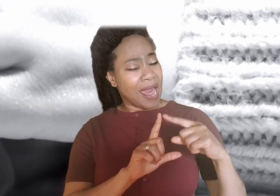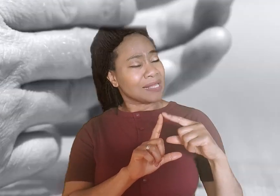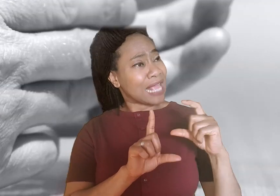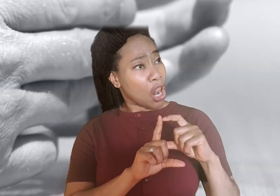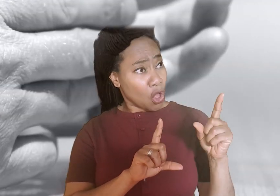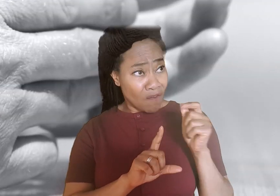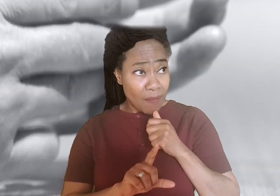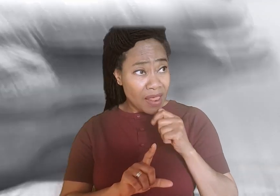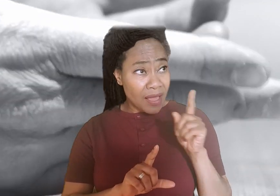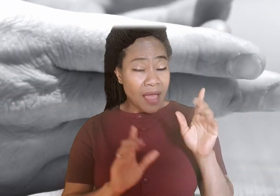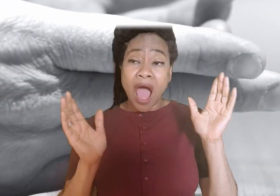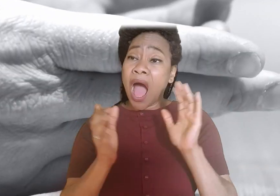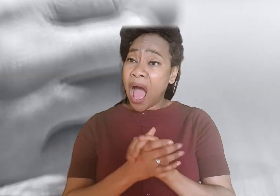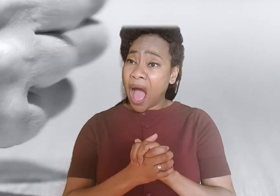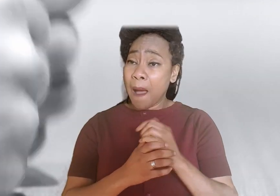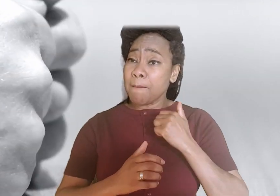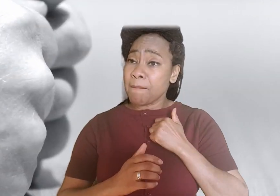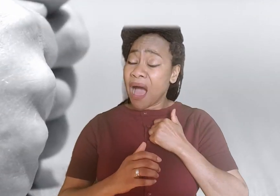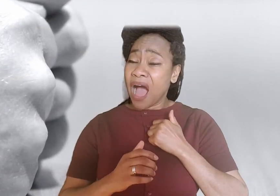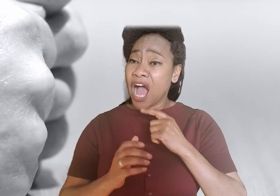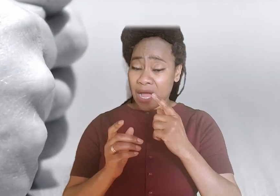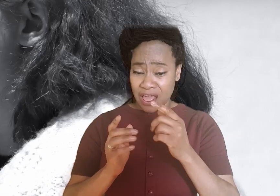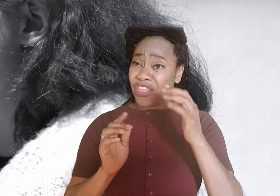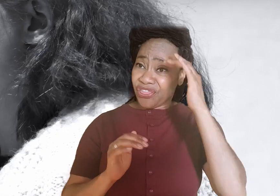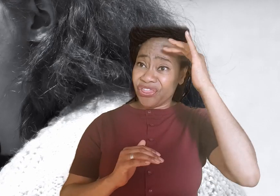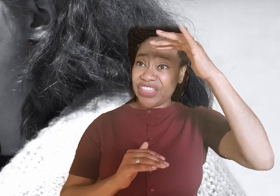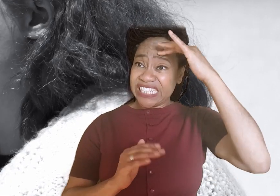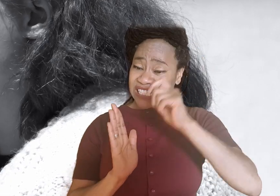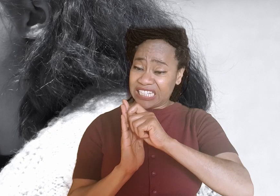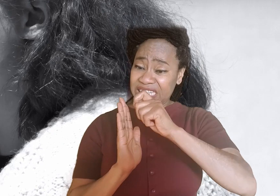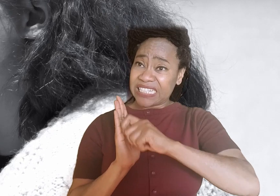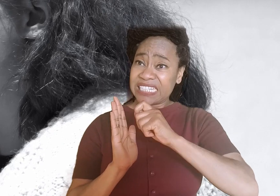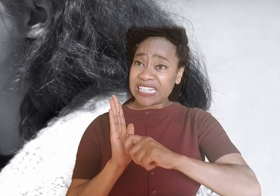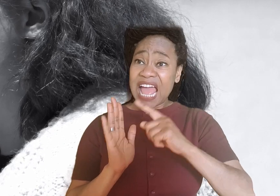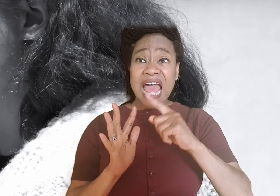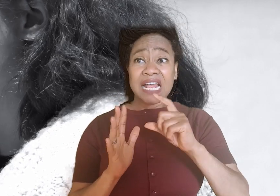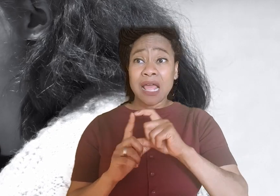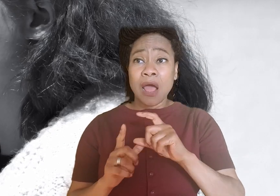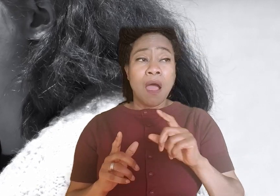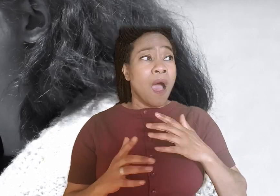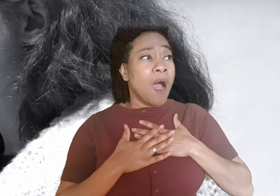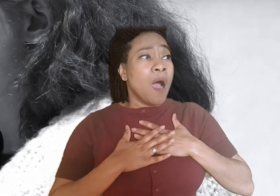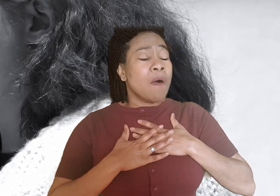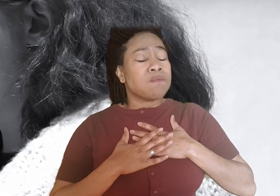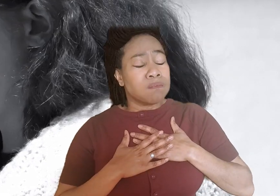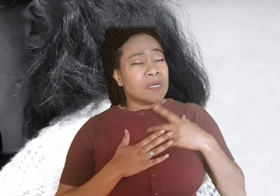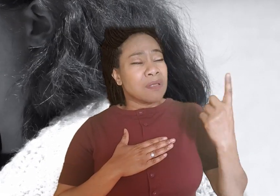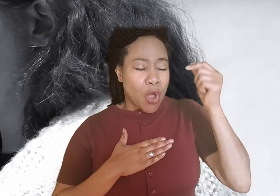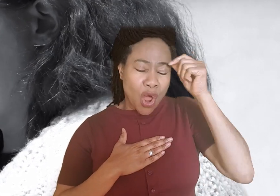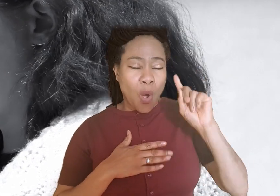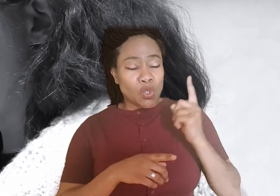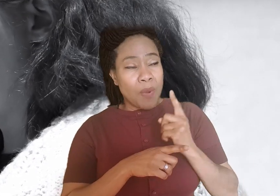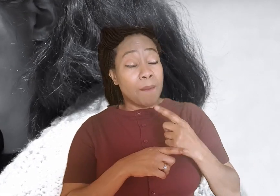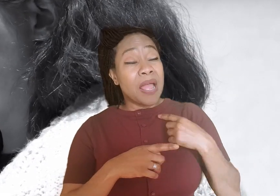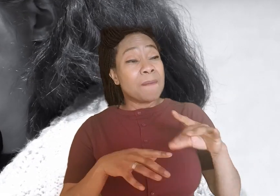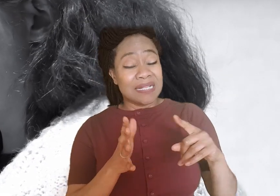with that. Actually, I wrote my thesis on Ehlers-Danlos. Oh, great. Someone who knows what I'm talking about. So, I had a tilt table